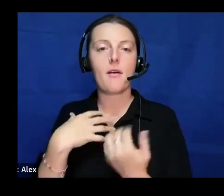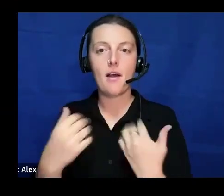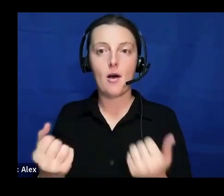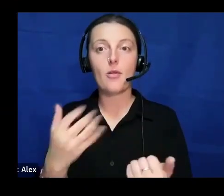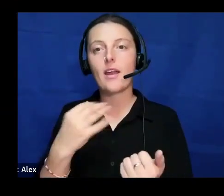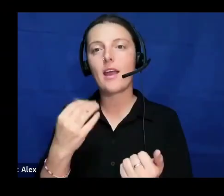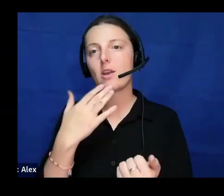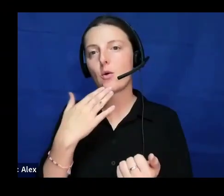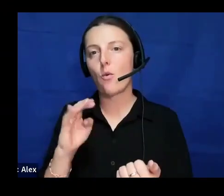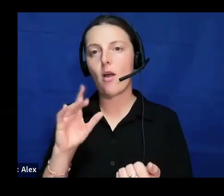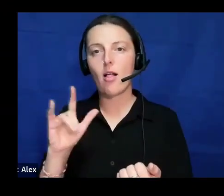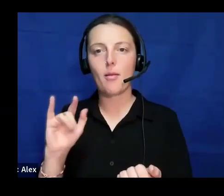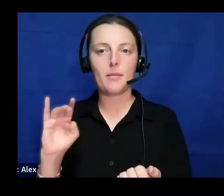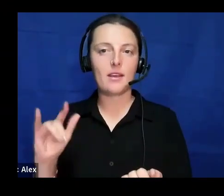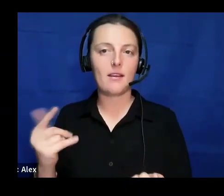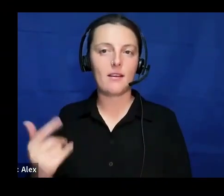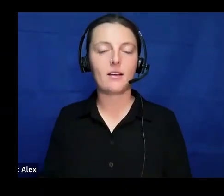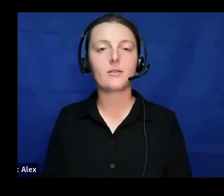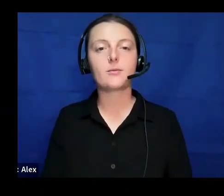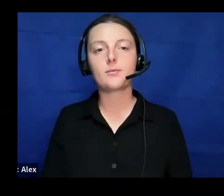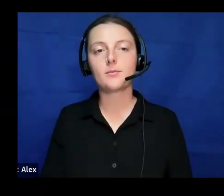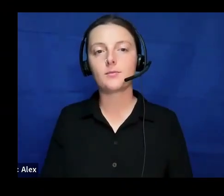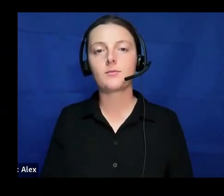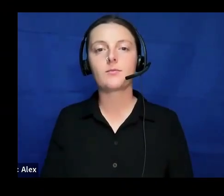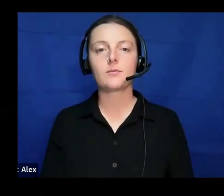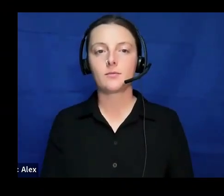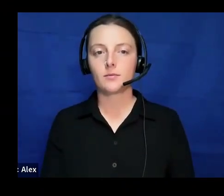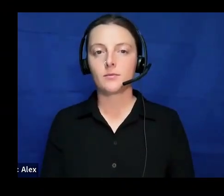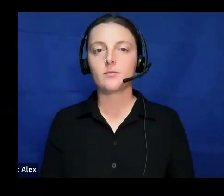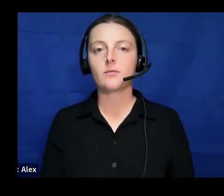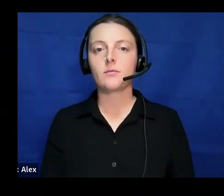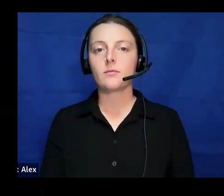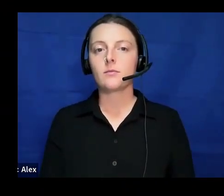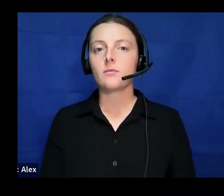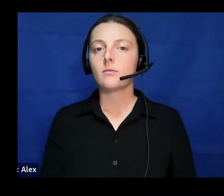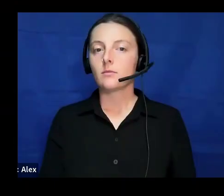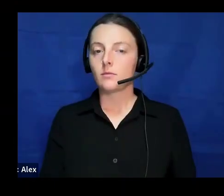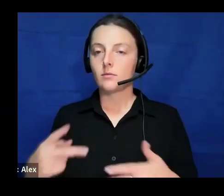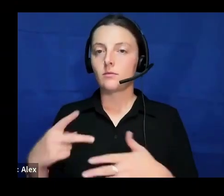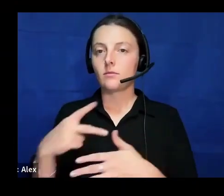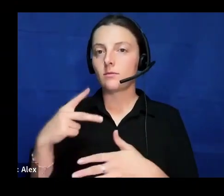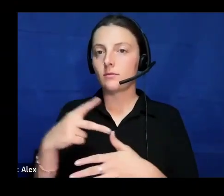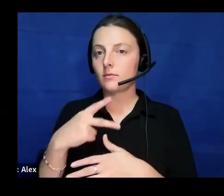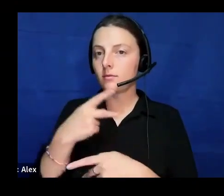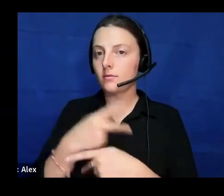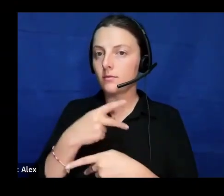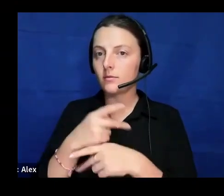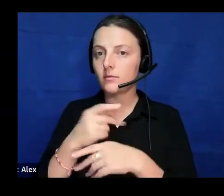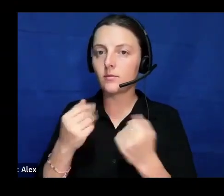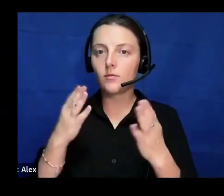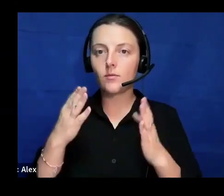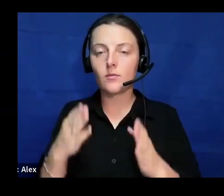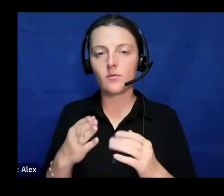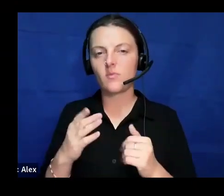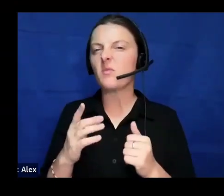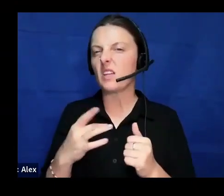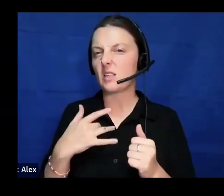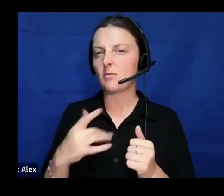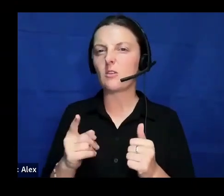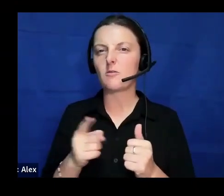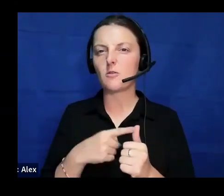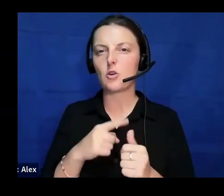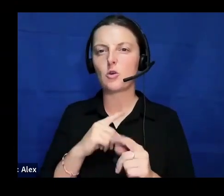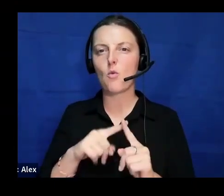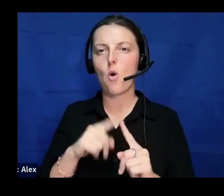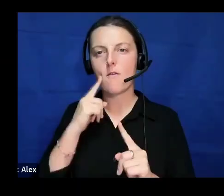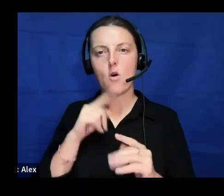So we have primary care providers. This is often, the first point of access for a lot of people into mental health care.